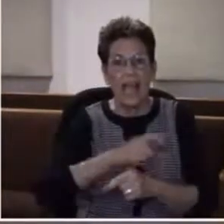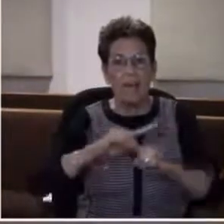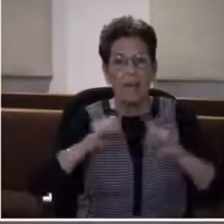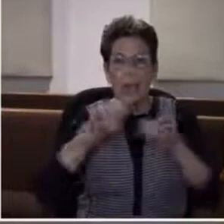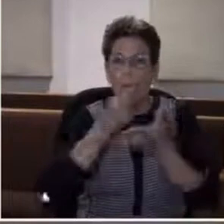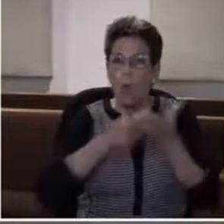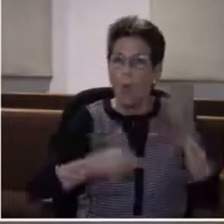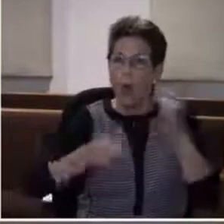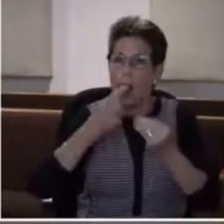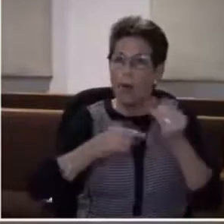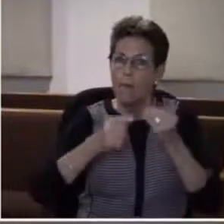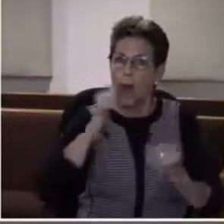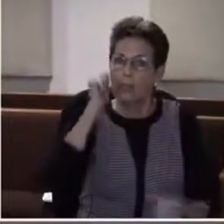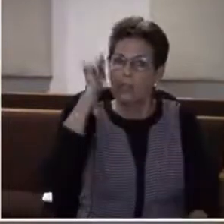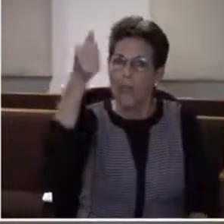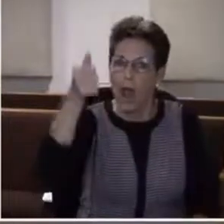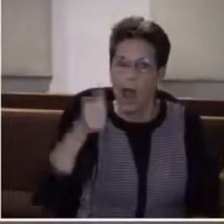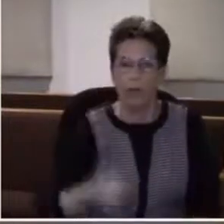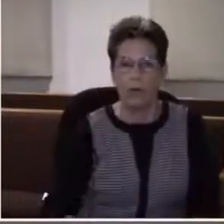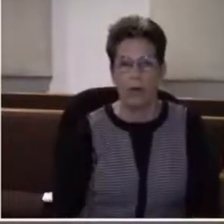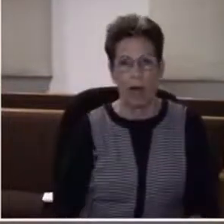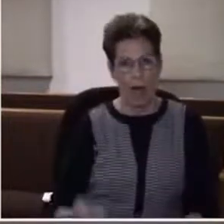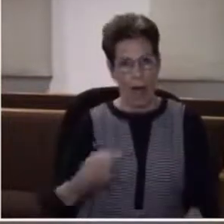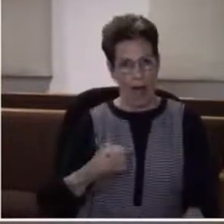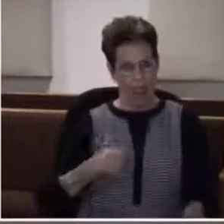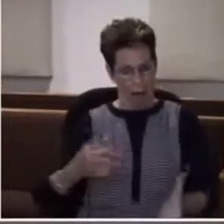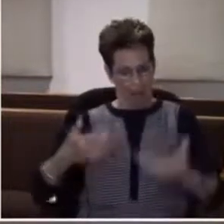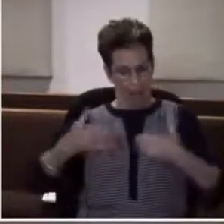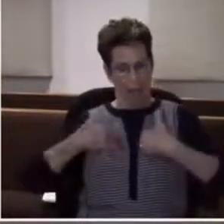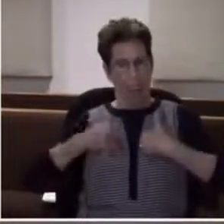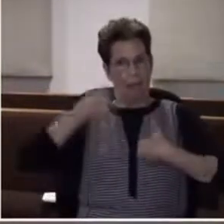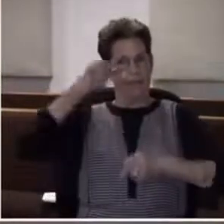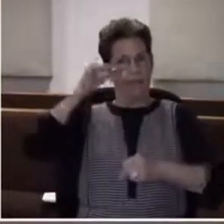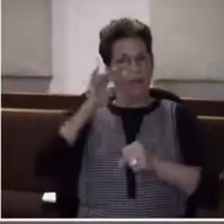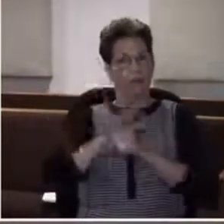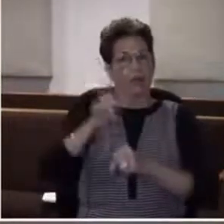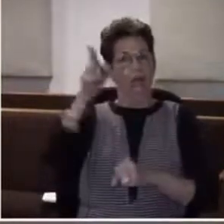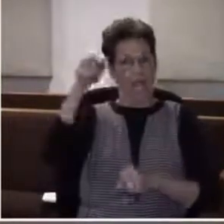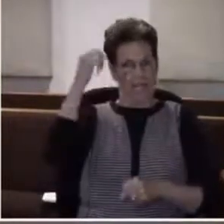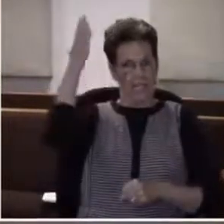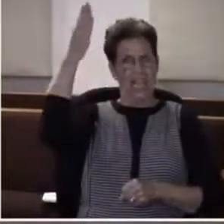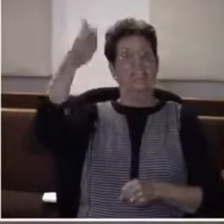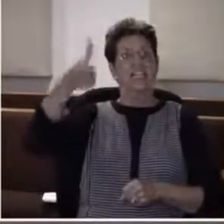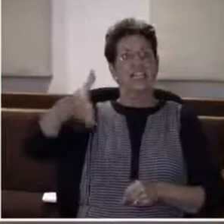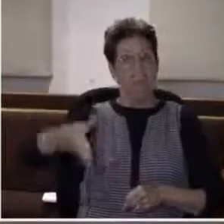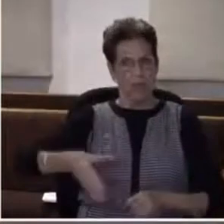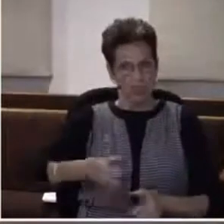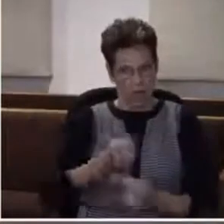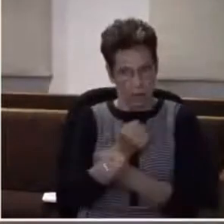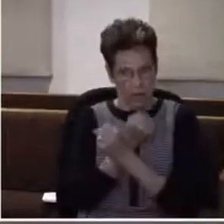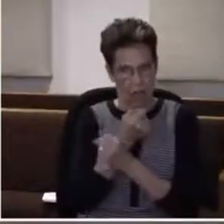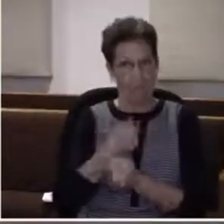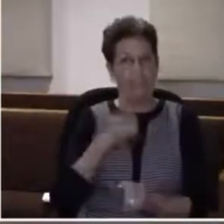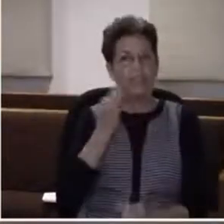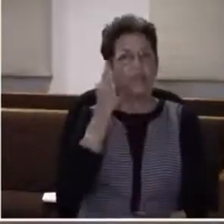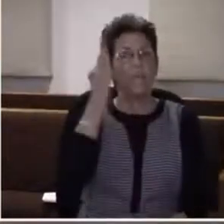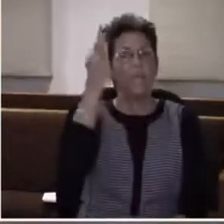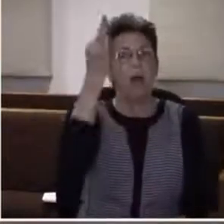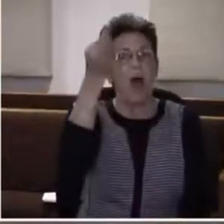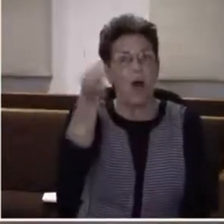I got the promise that he's going to care for me tomorrow. Well, I mean, come on. I mean, it's not. No, you don't